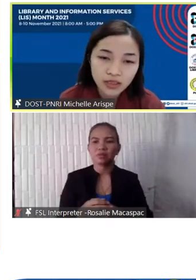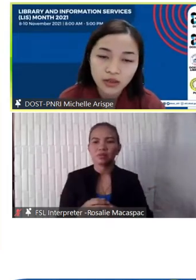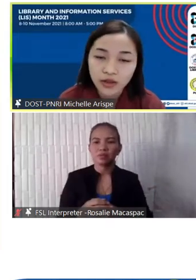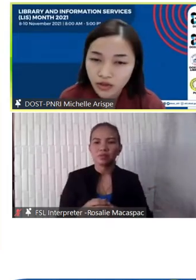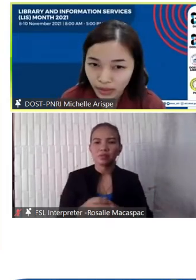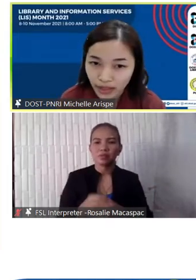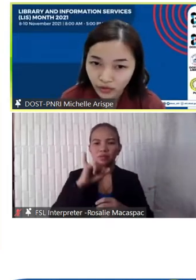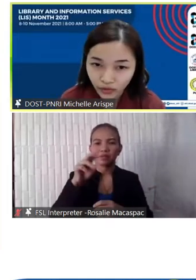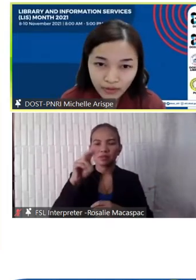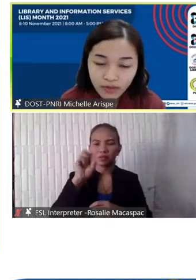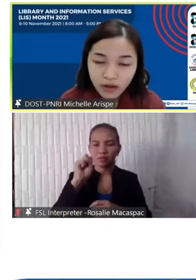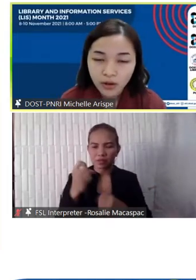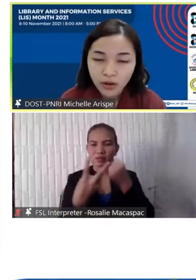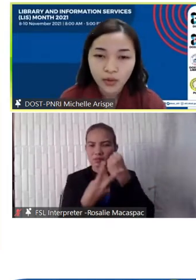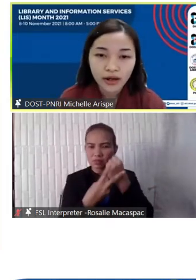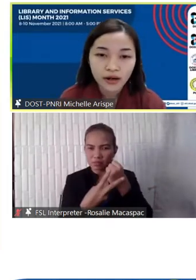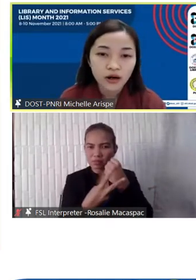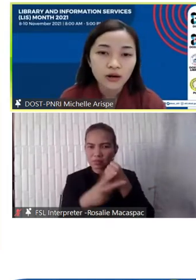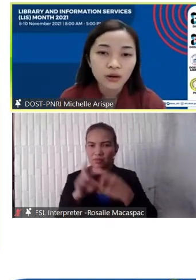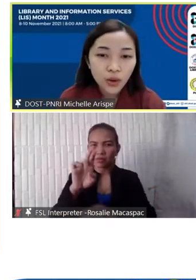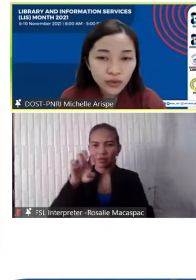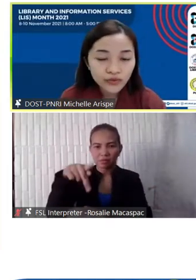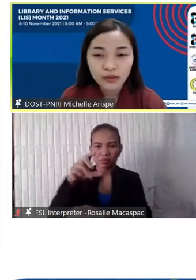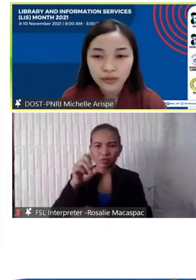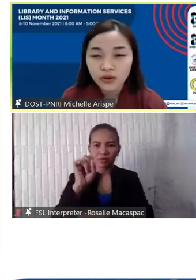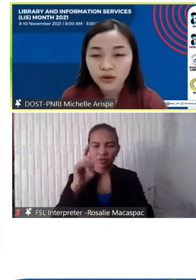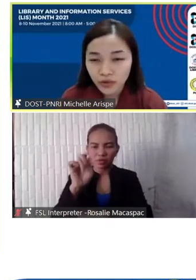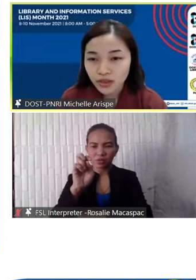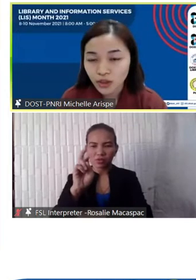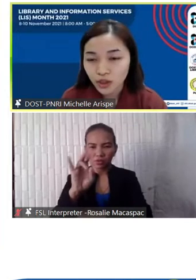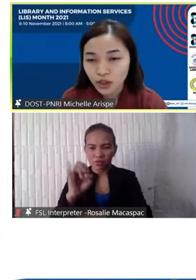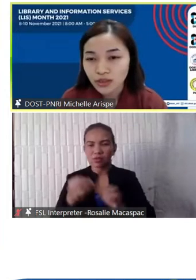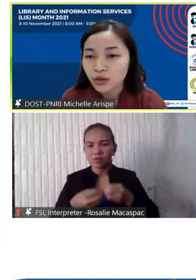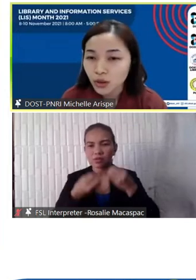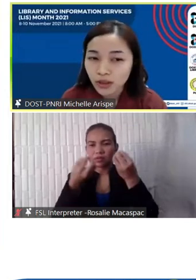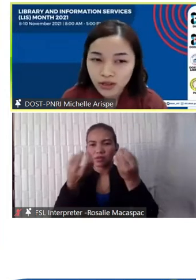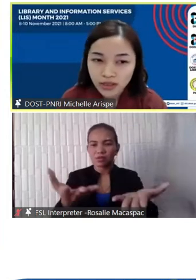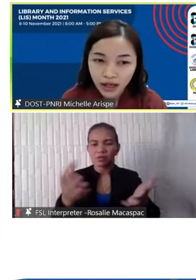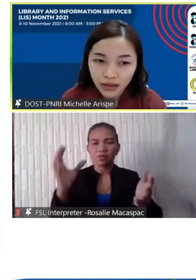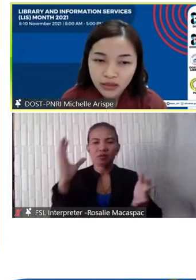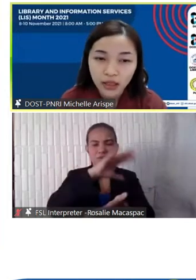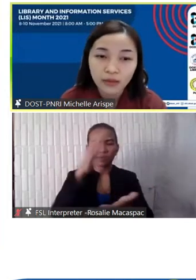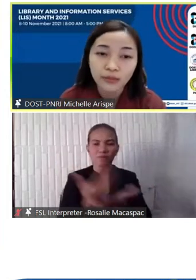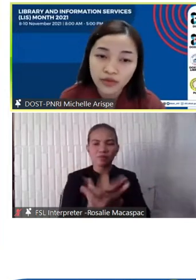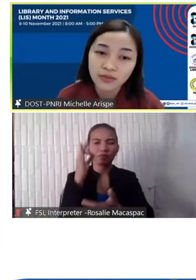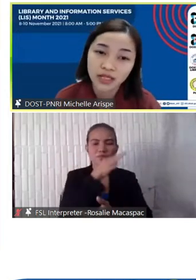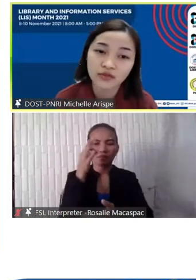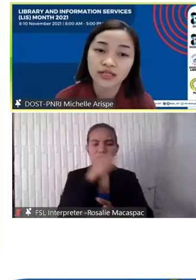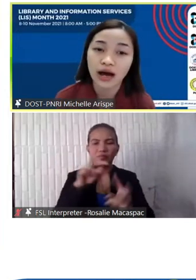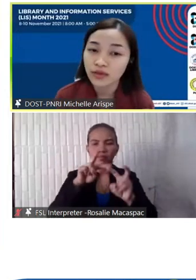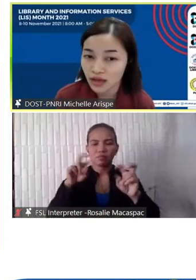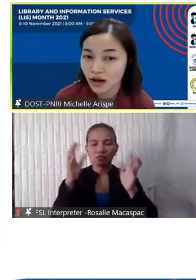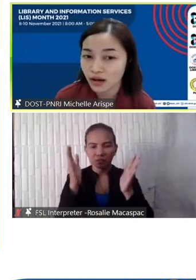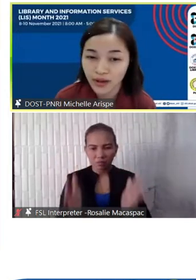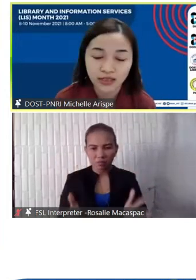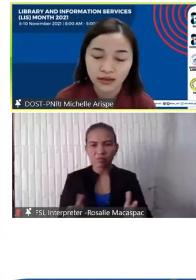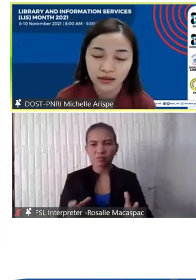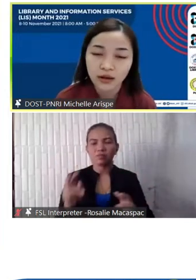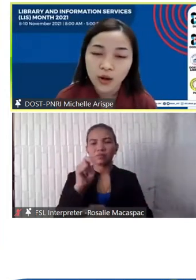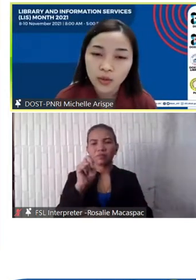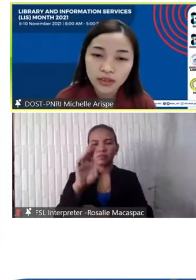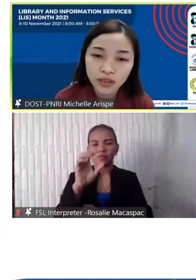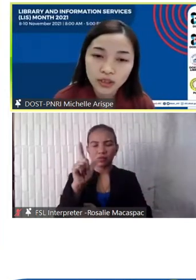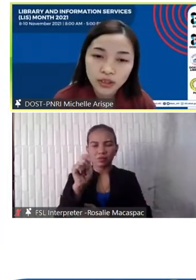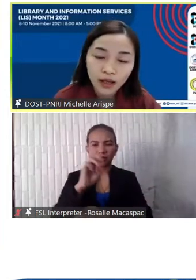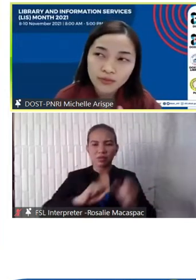repository gives us another platform where our own Filipino researchers in nuclear science can put themselves out there,